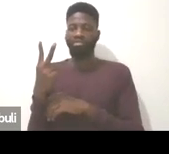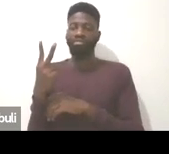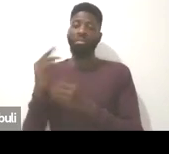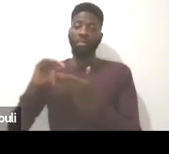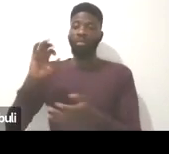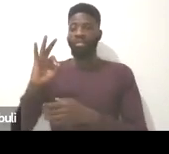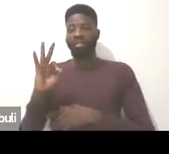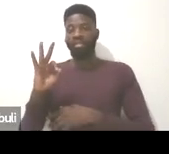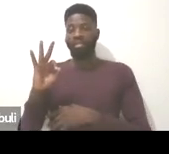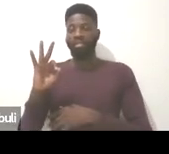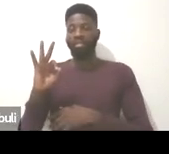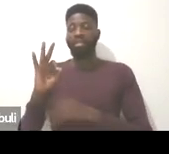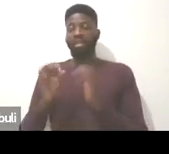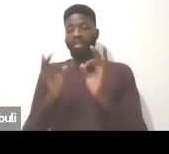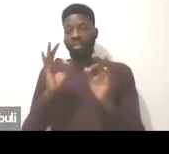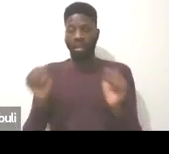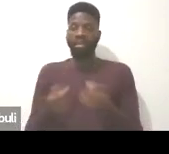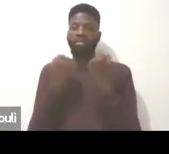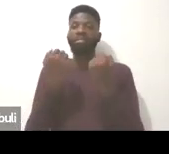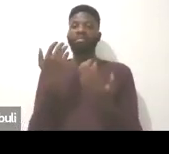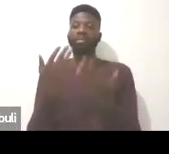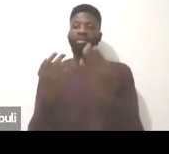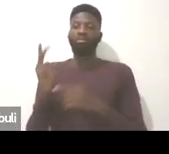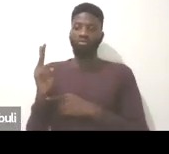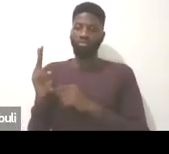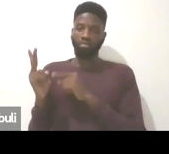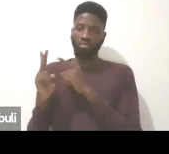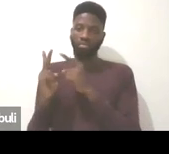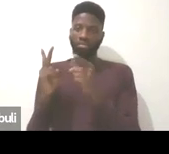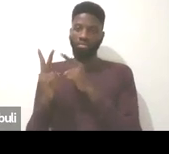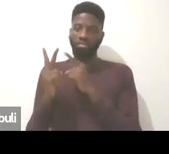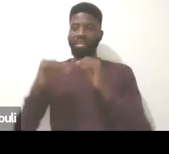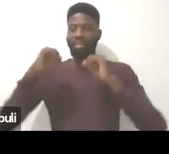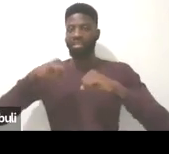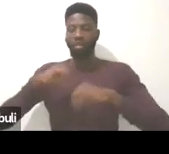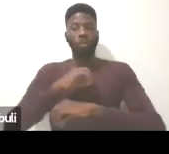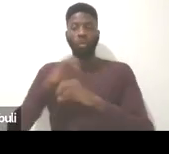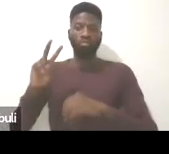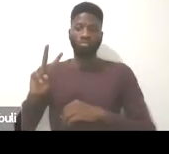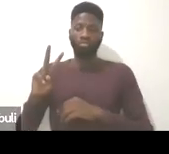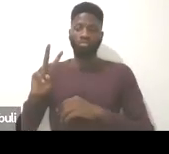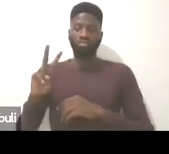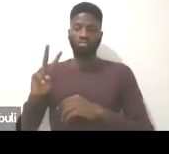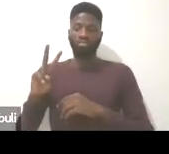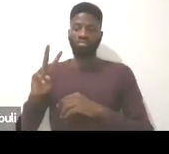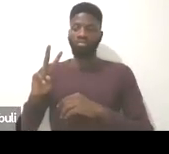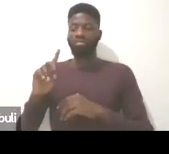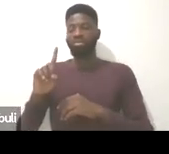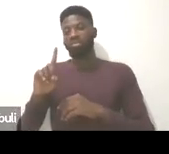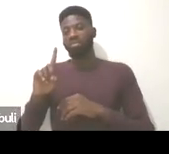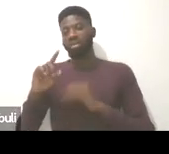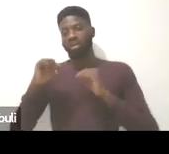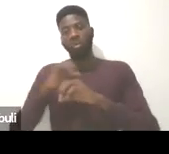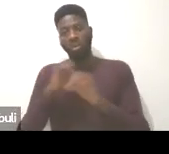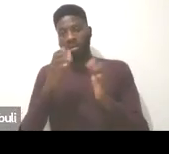3 people, so that in case 2 of you do not agree to something, or one person does not agree to someone,